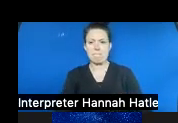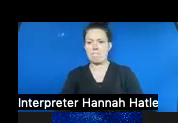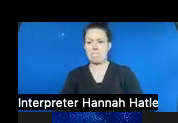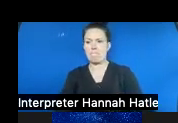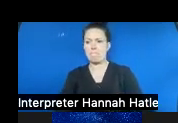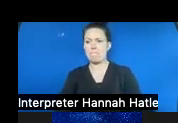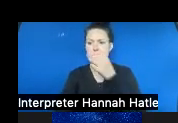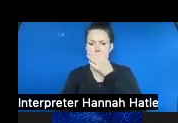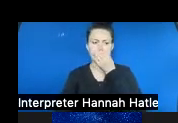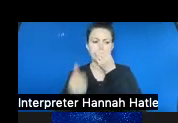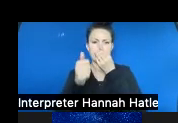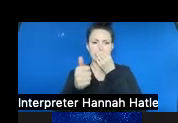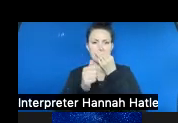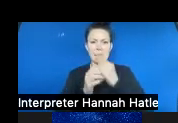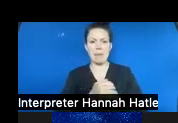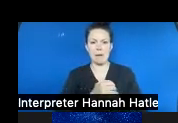I'll say corrections.